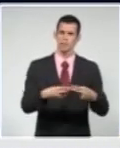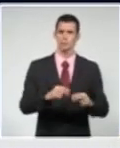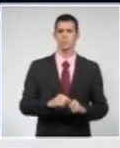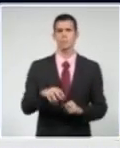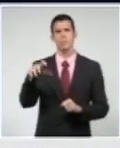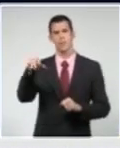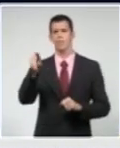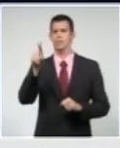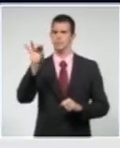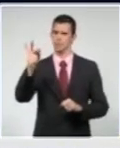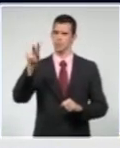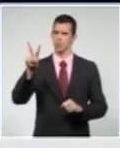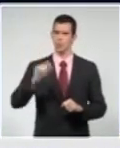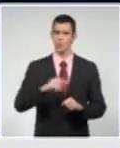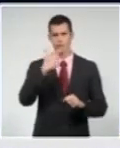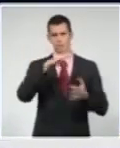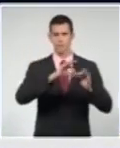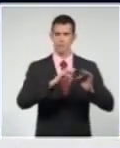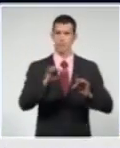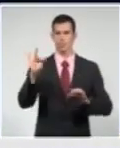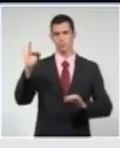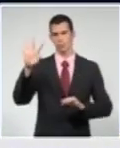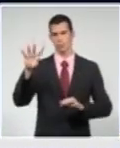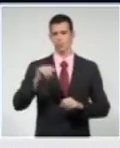country's provinces were tested.